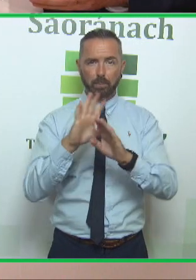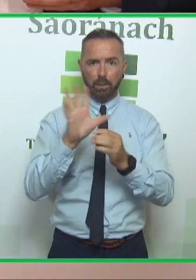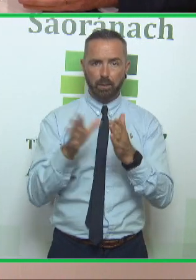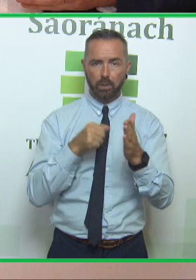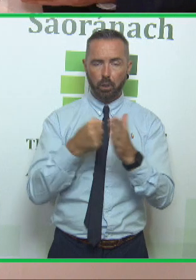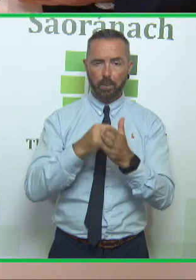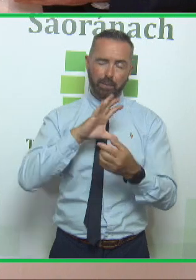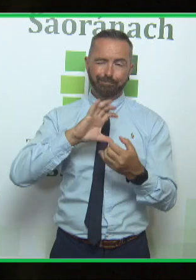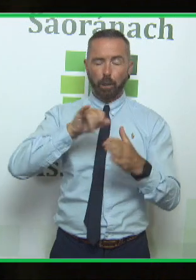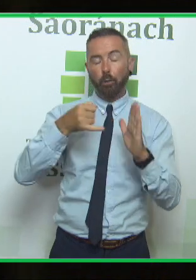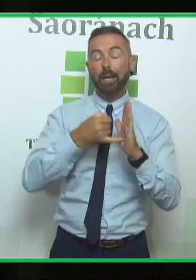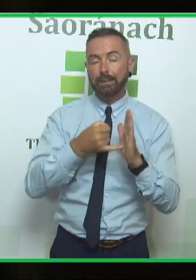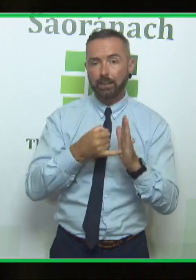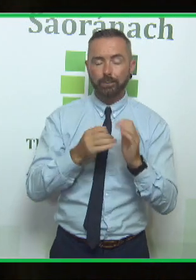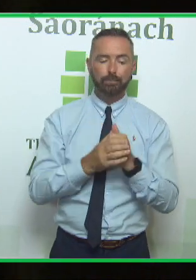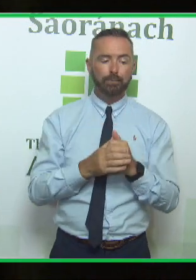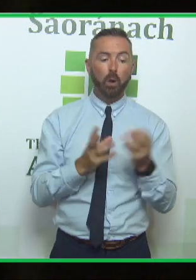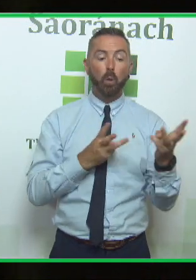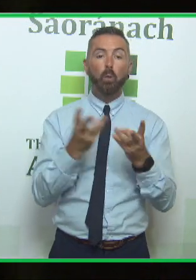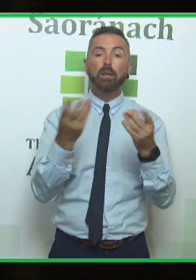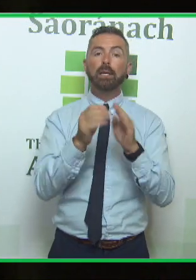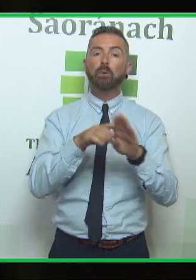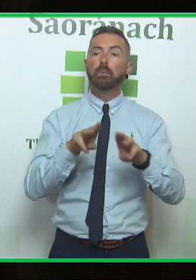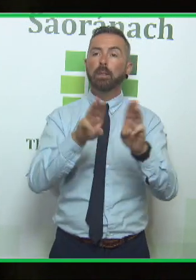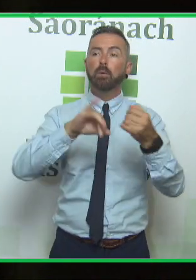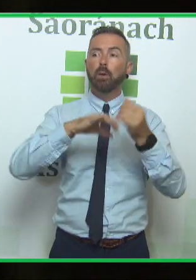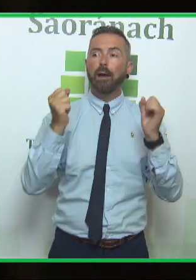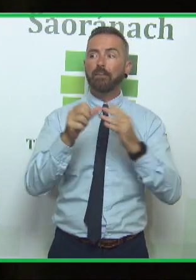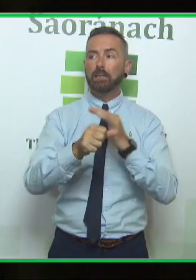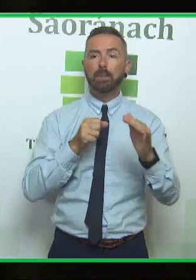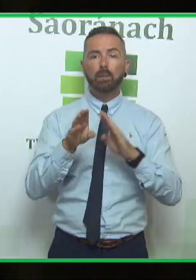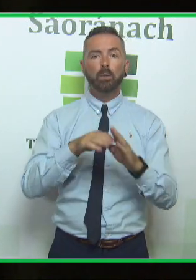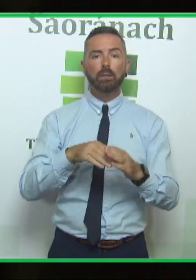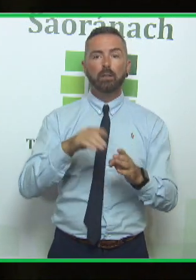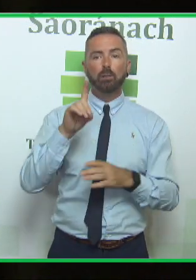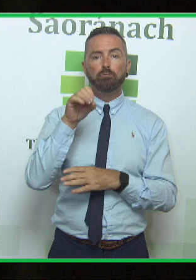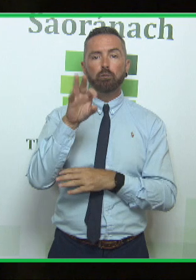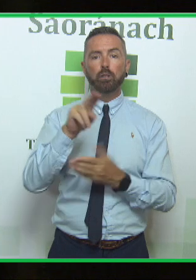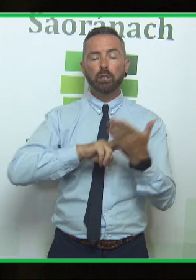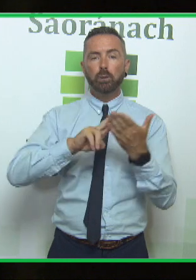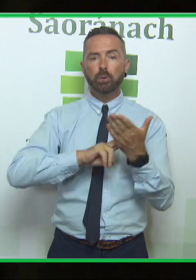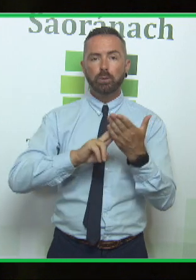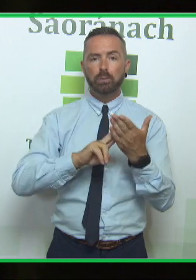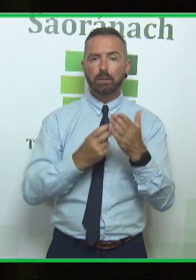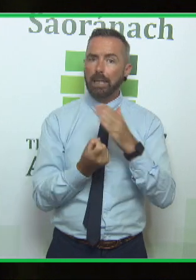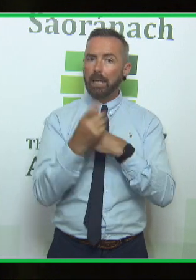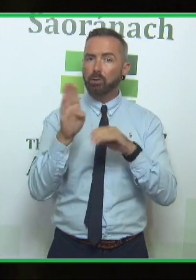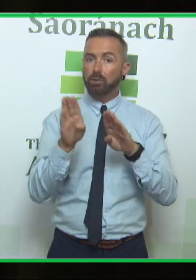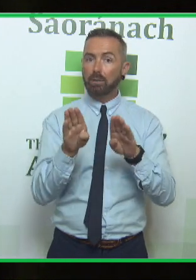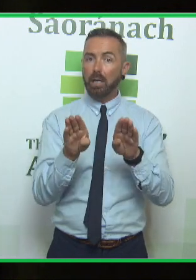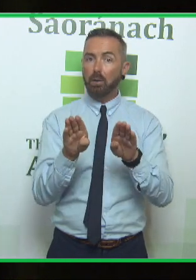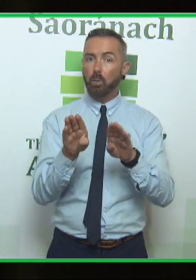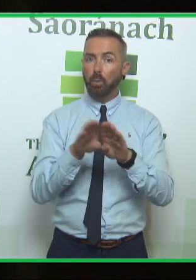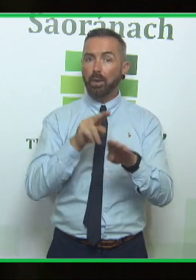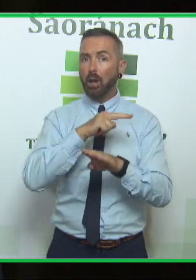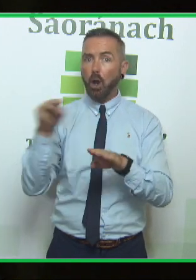been working with people who have experienced problematic drug use. Obviously, there's issues around non-problematic drug use, which I'm sure